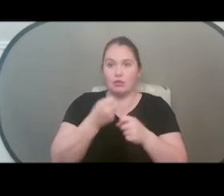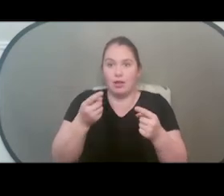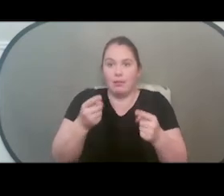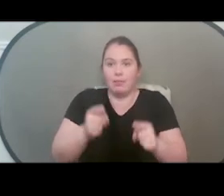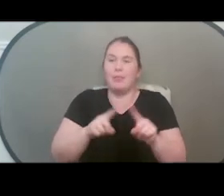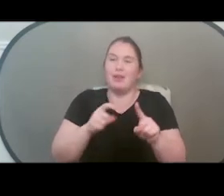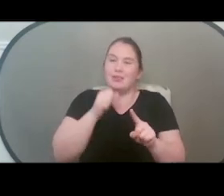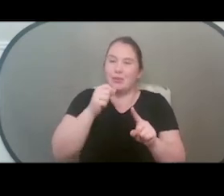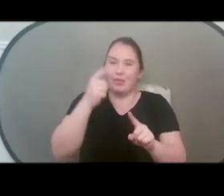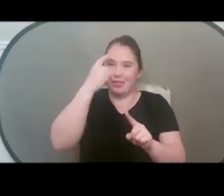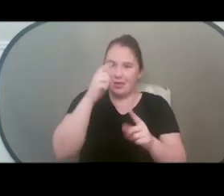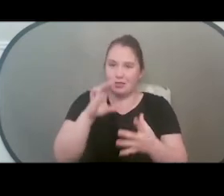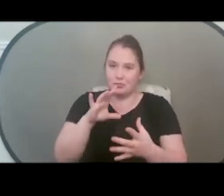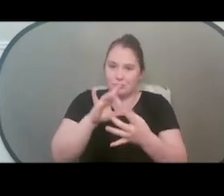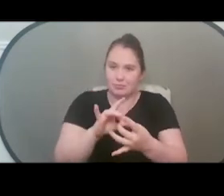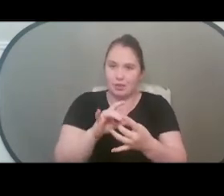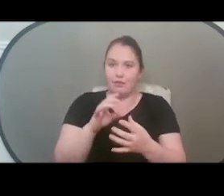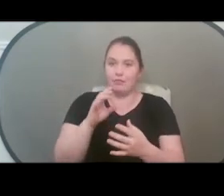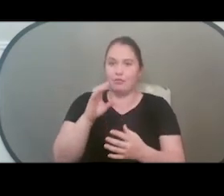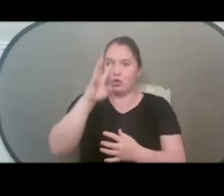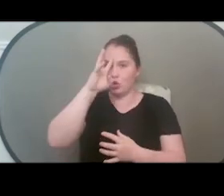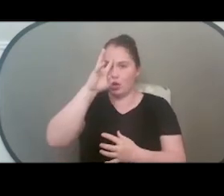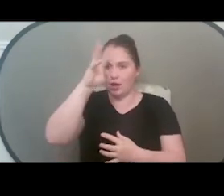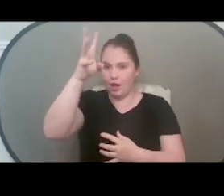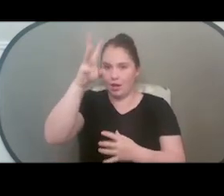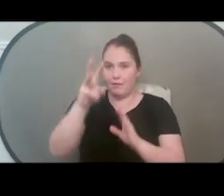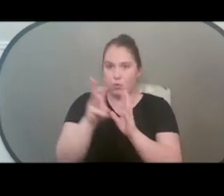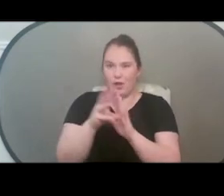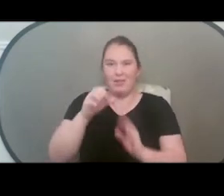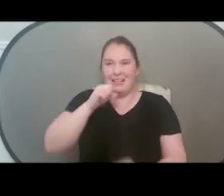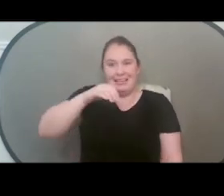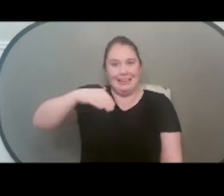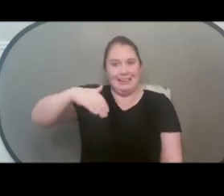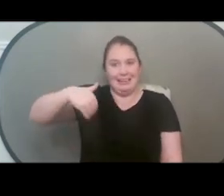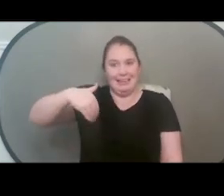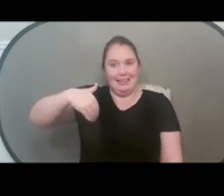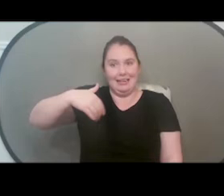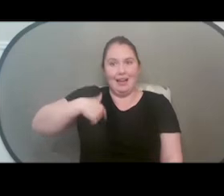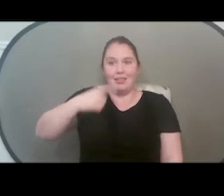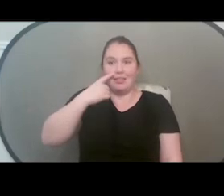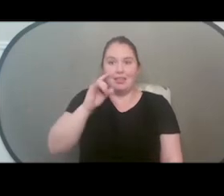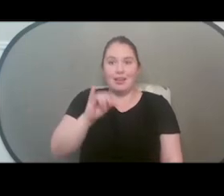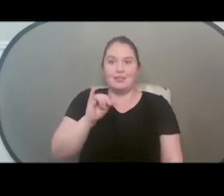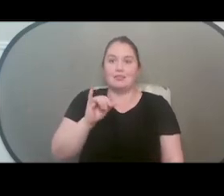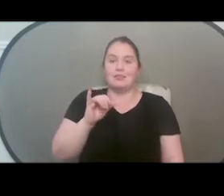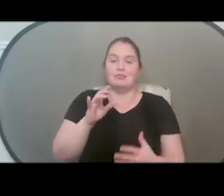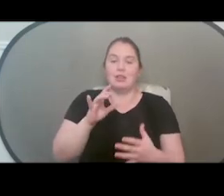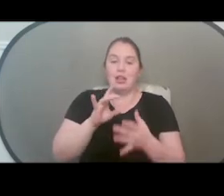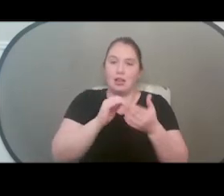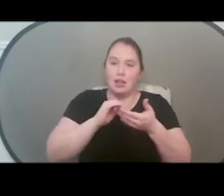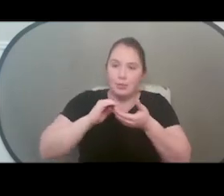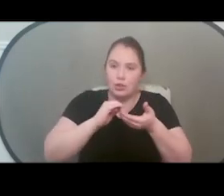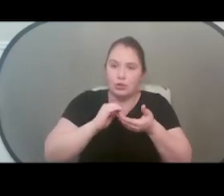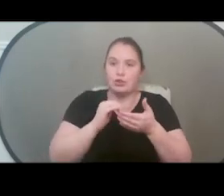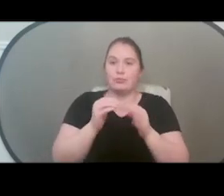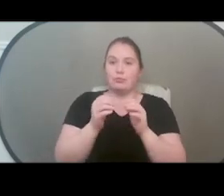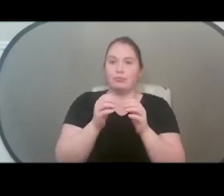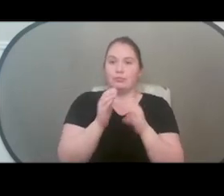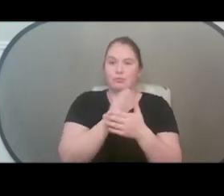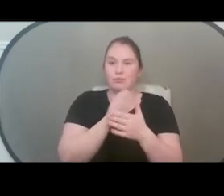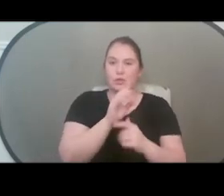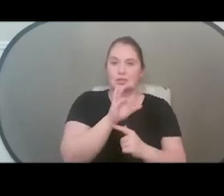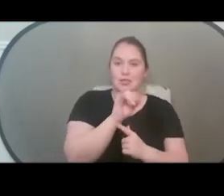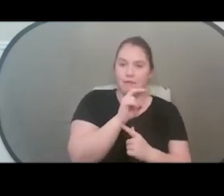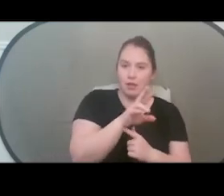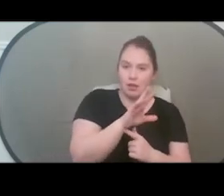part of the Creative Waco yet. I think that's just been kind of a collaboration between Civic Theater and